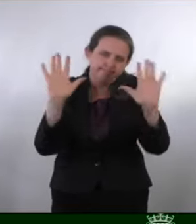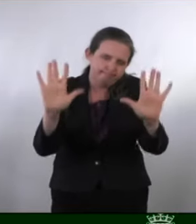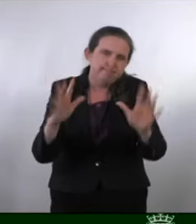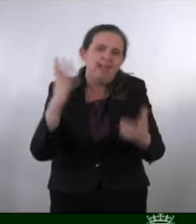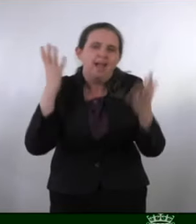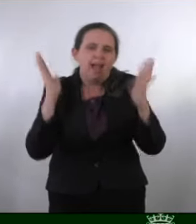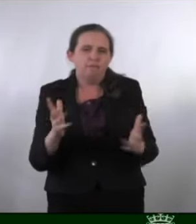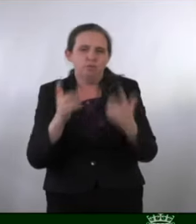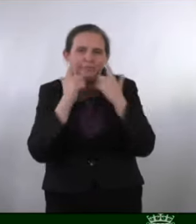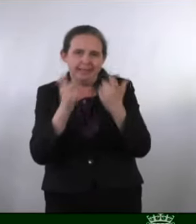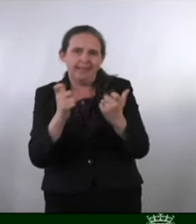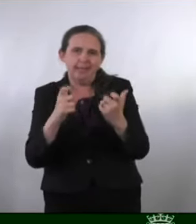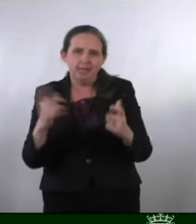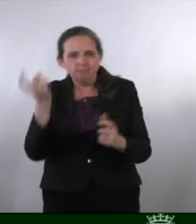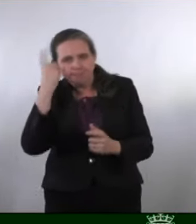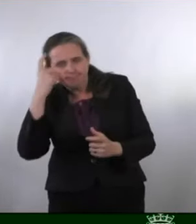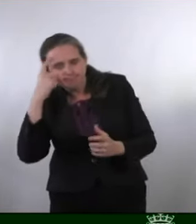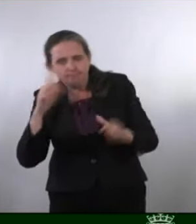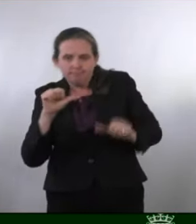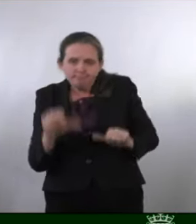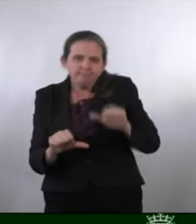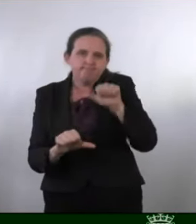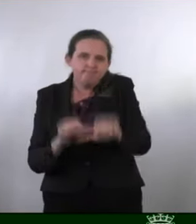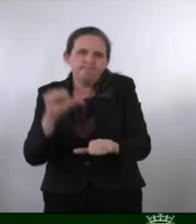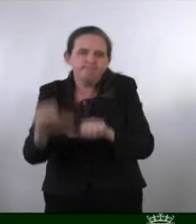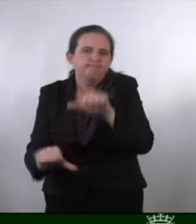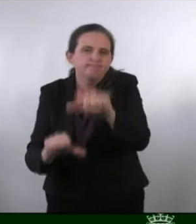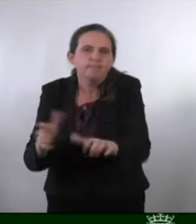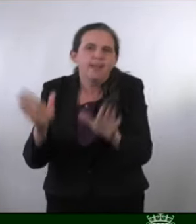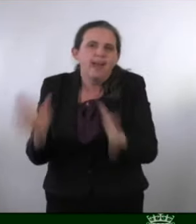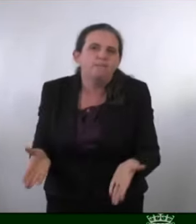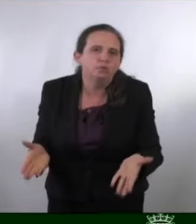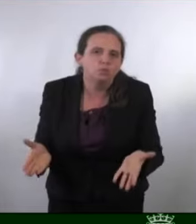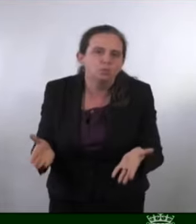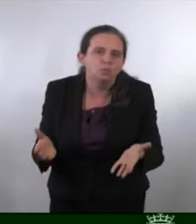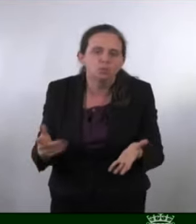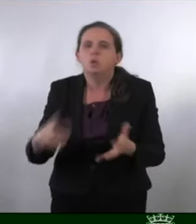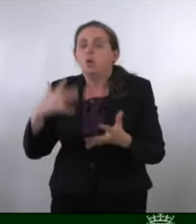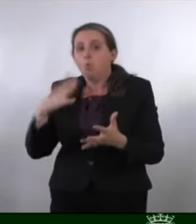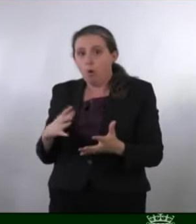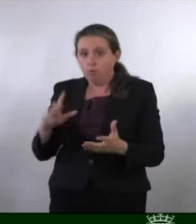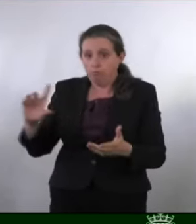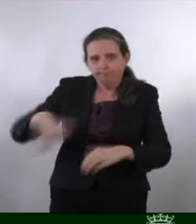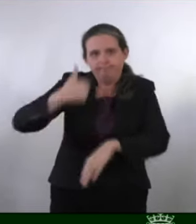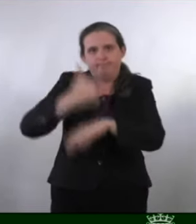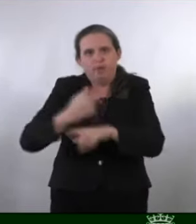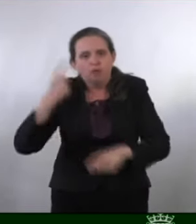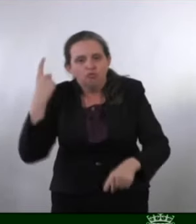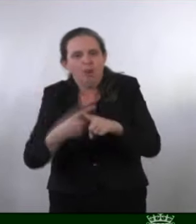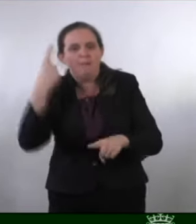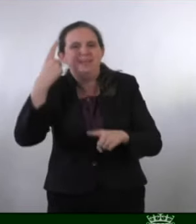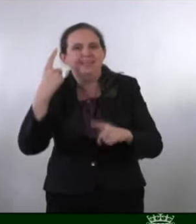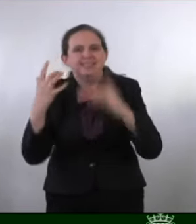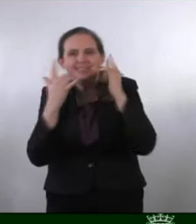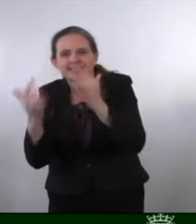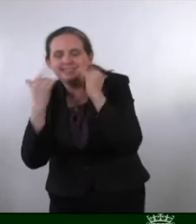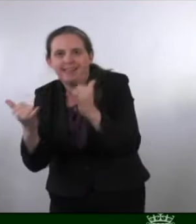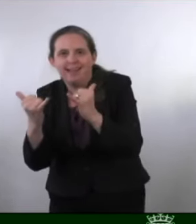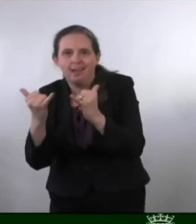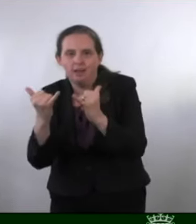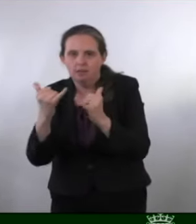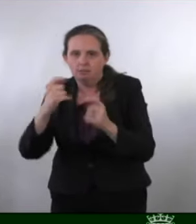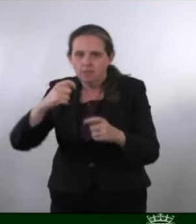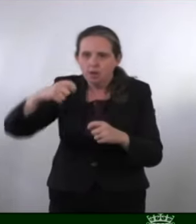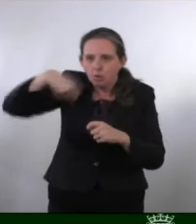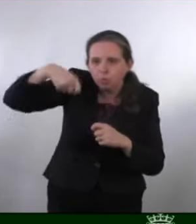will simultaneously use rapid turnaround testing, the lateral flow testing, that gives